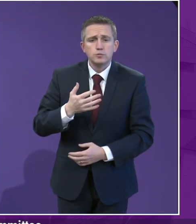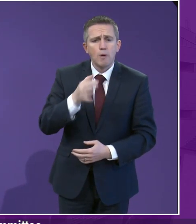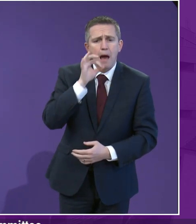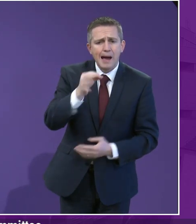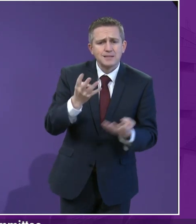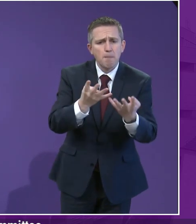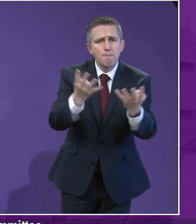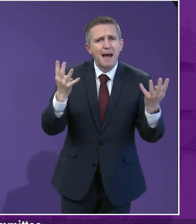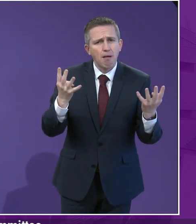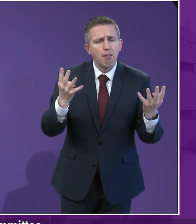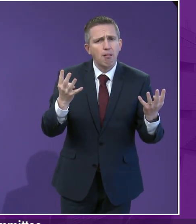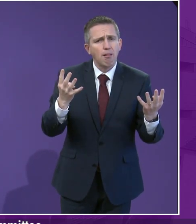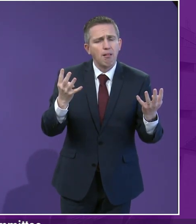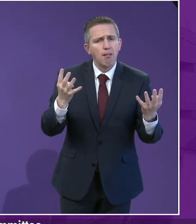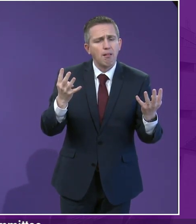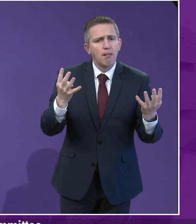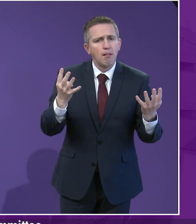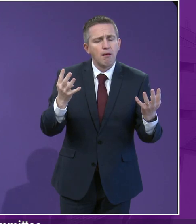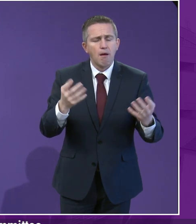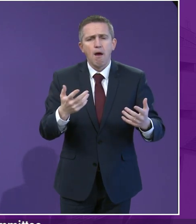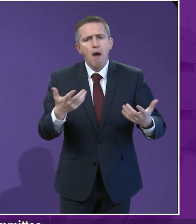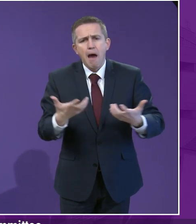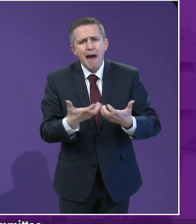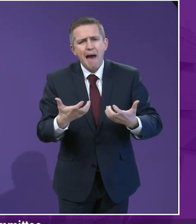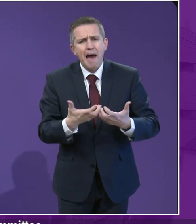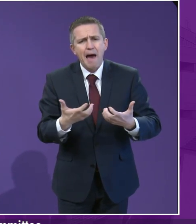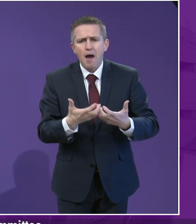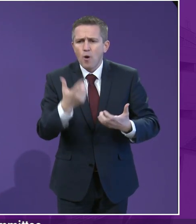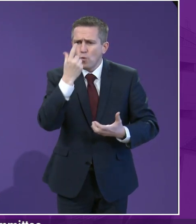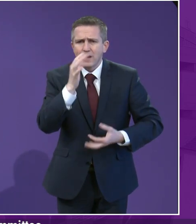with. It's not a supplementary. It is actually a separate issue,